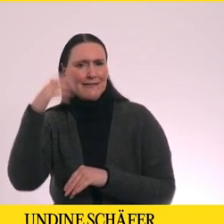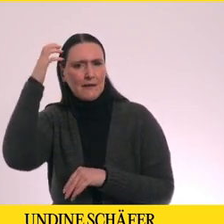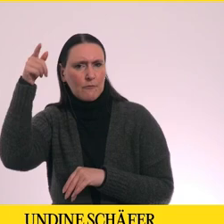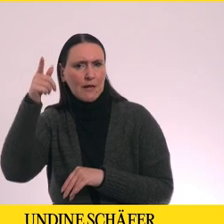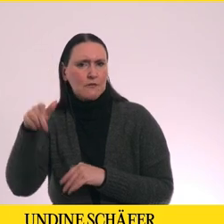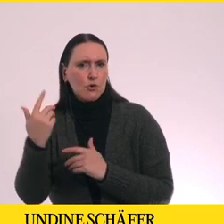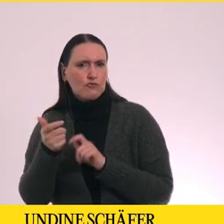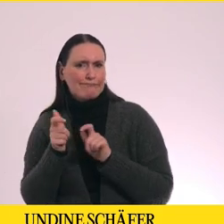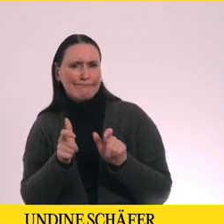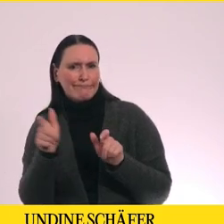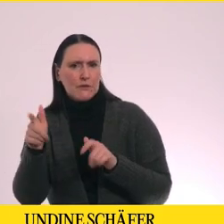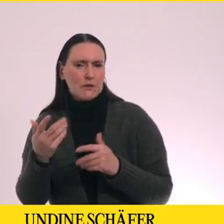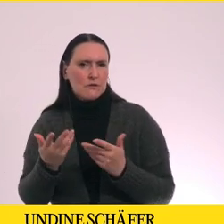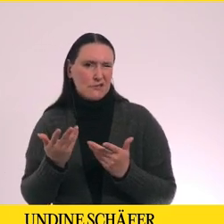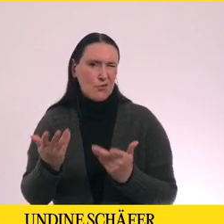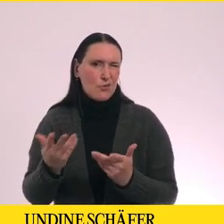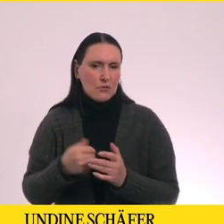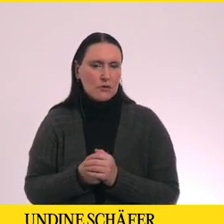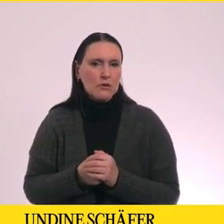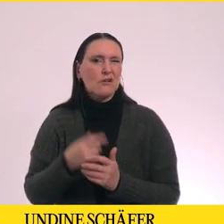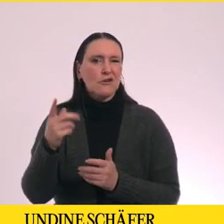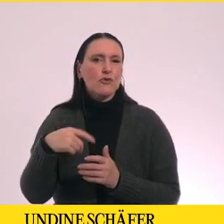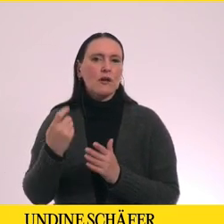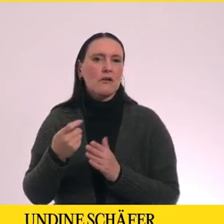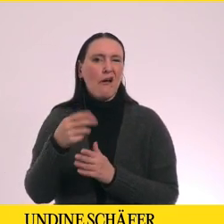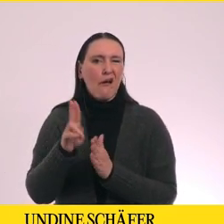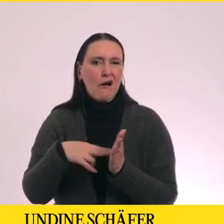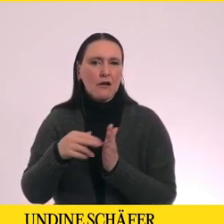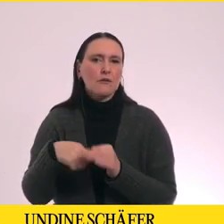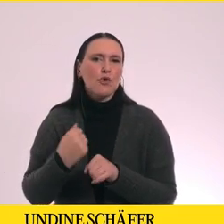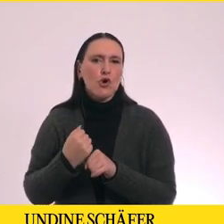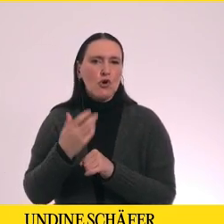that this Kate's and project artworks,